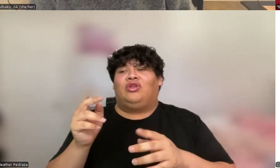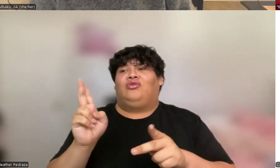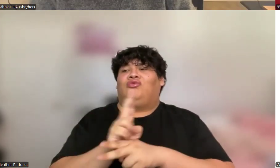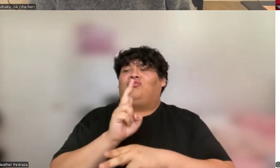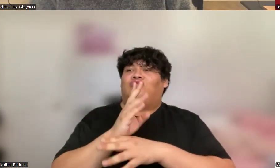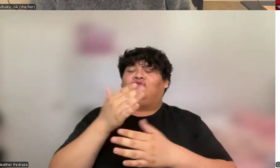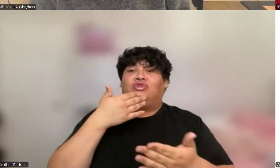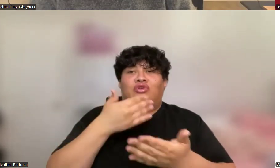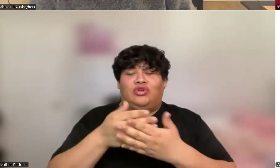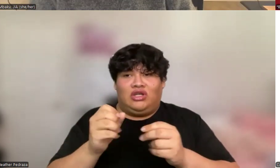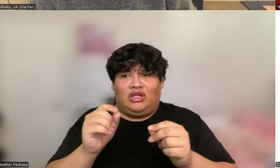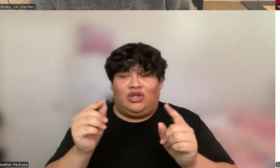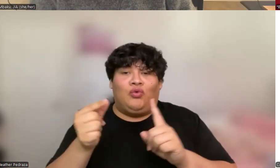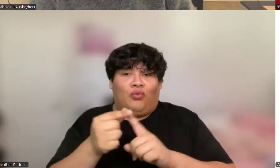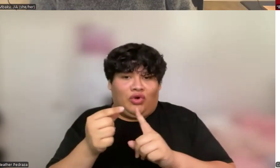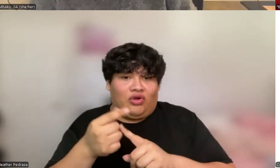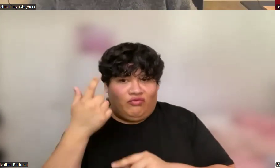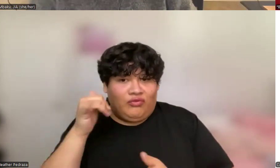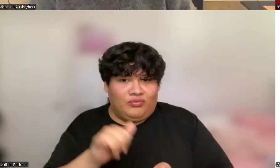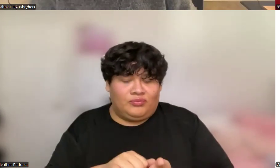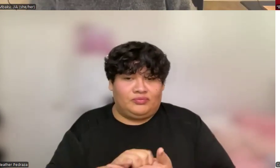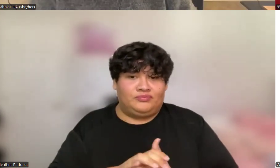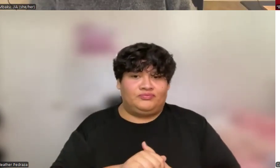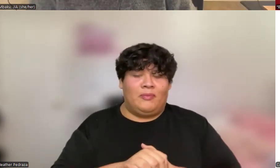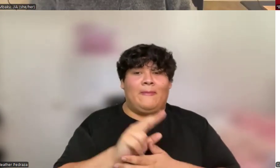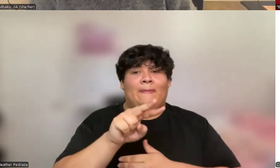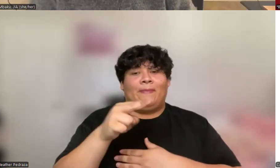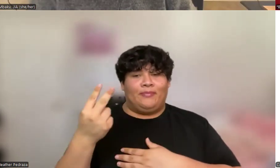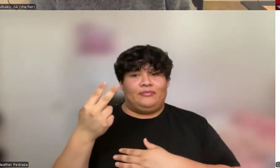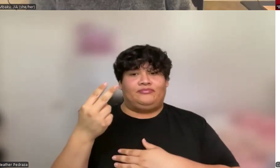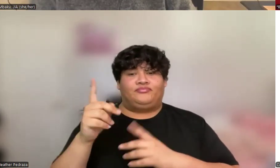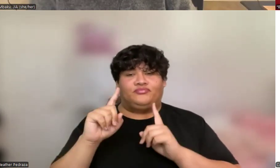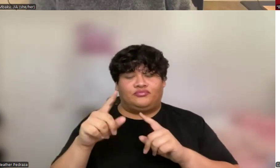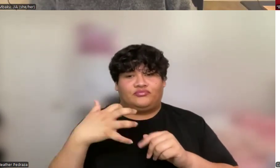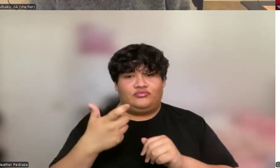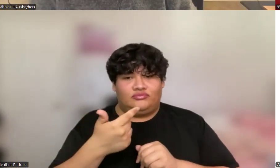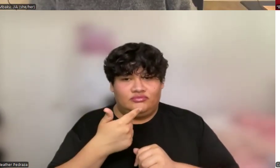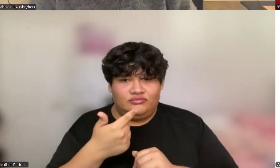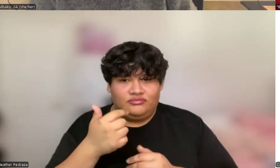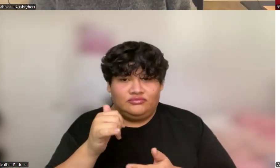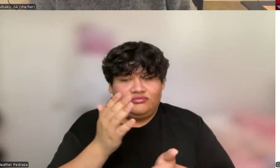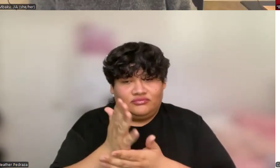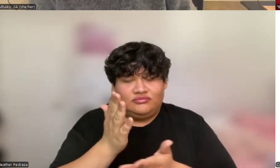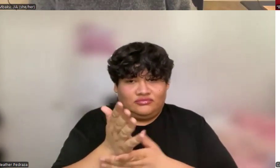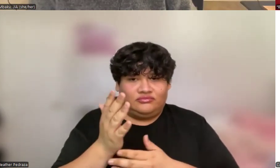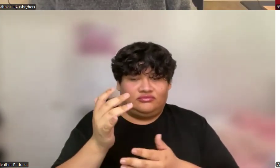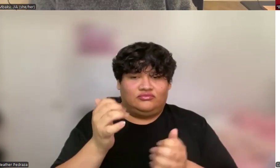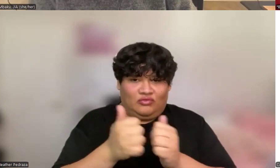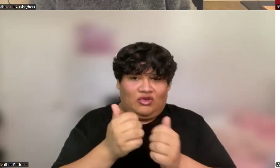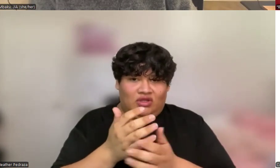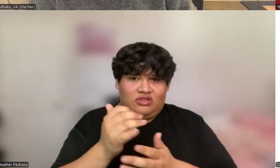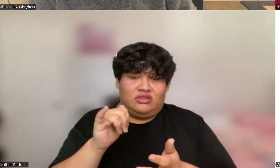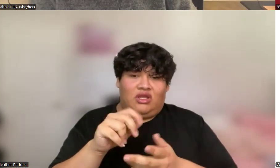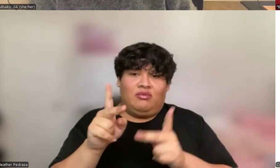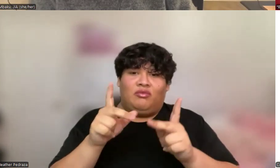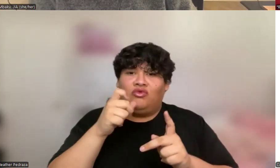language to say what we're talking about. The second comment related to access is that as someone who